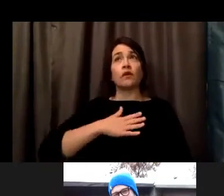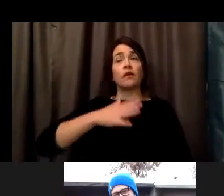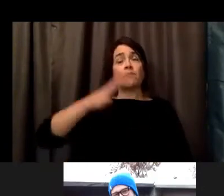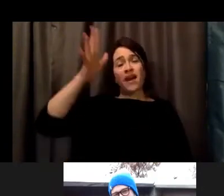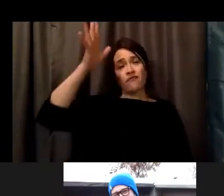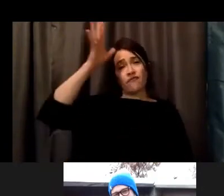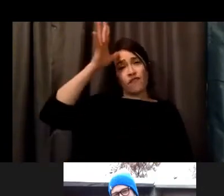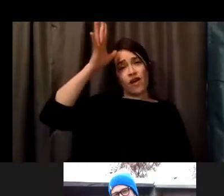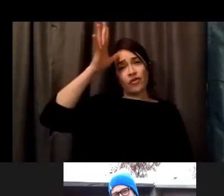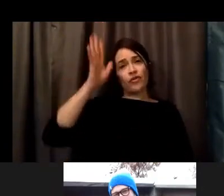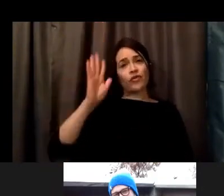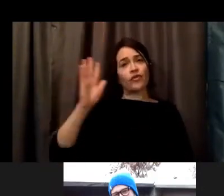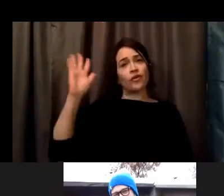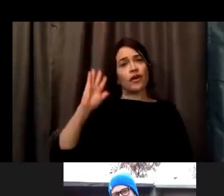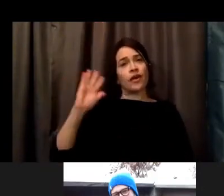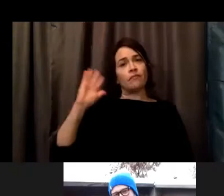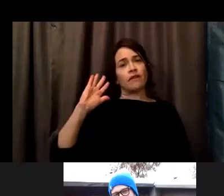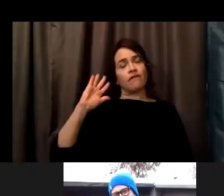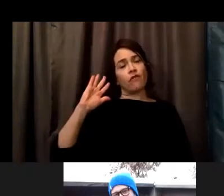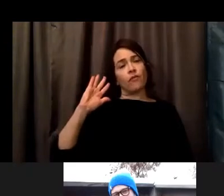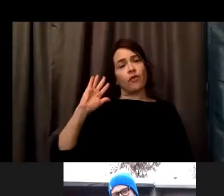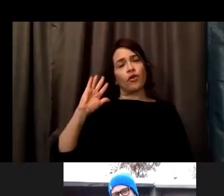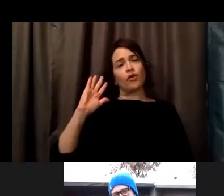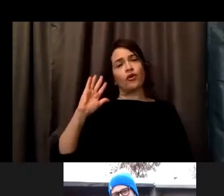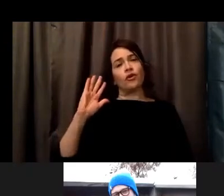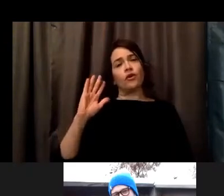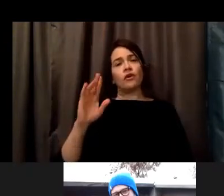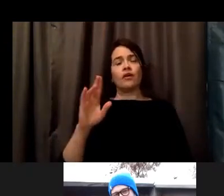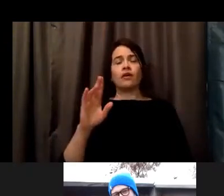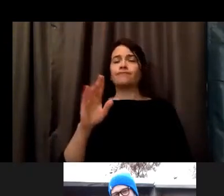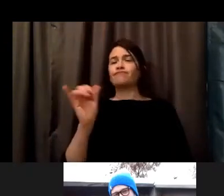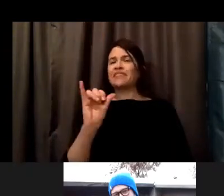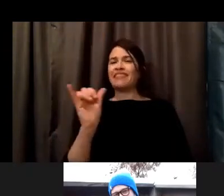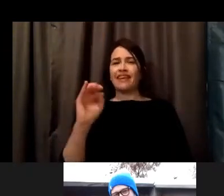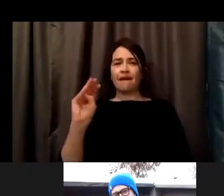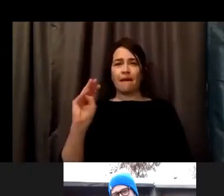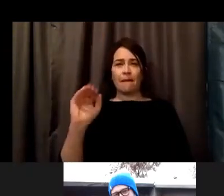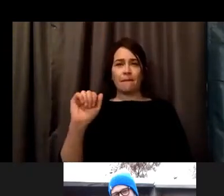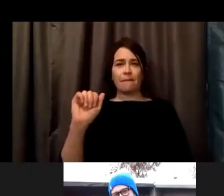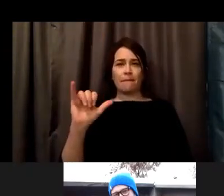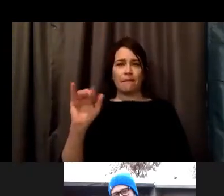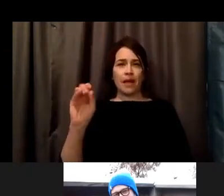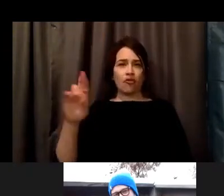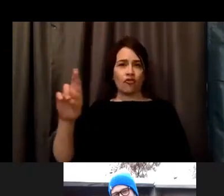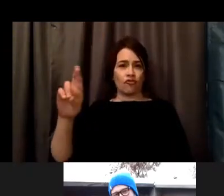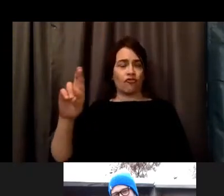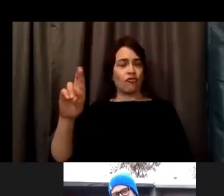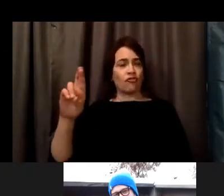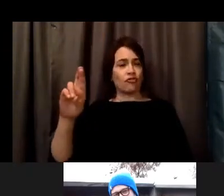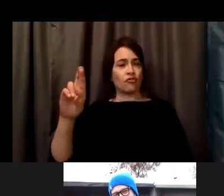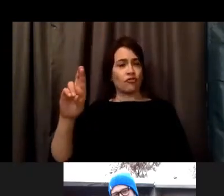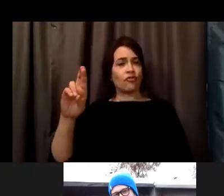deputy mayor of a province in Cambodia, and